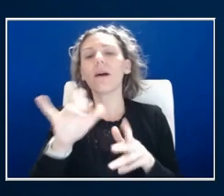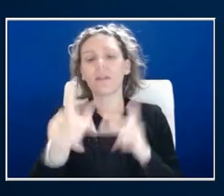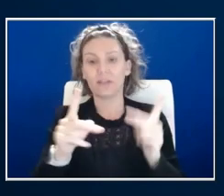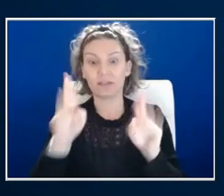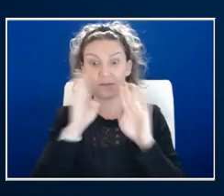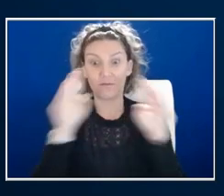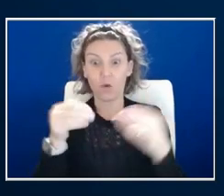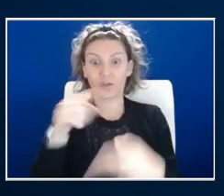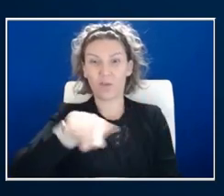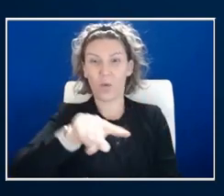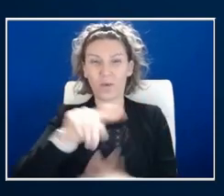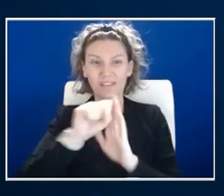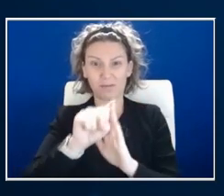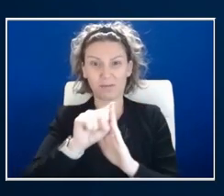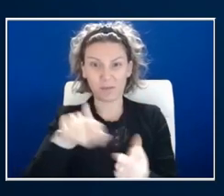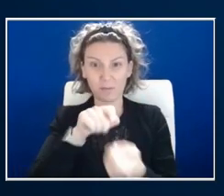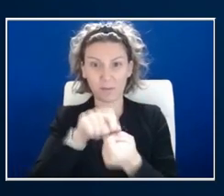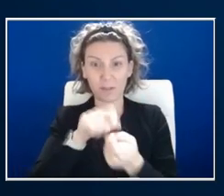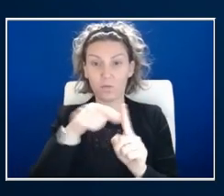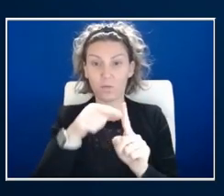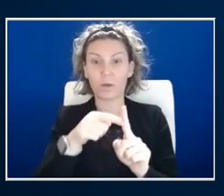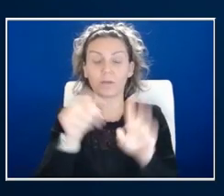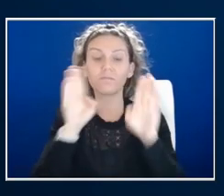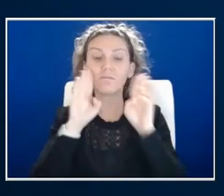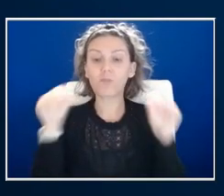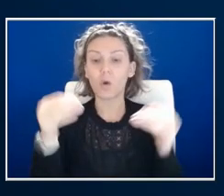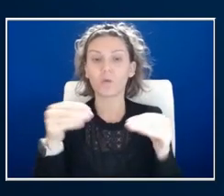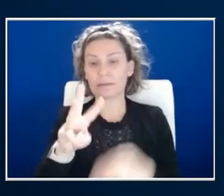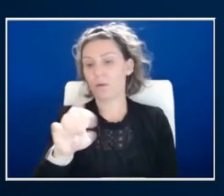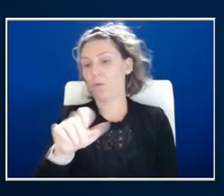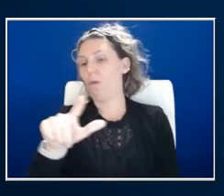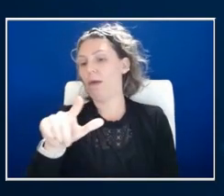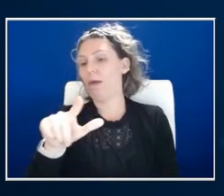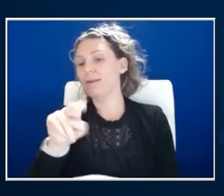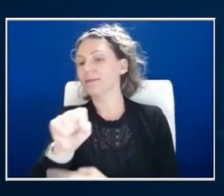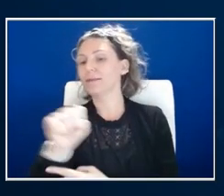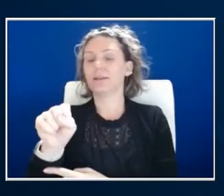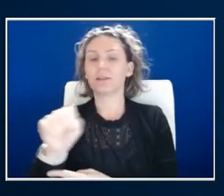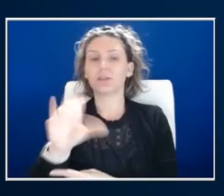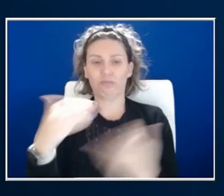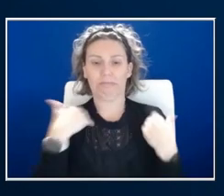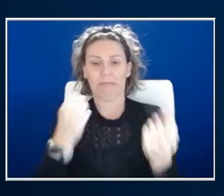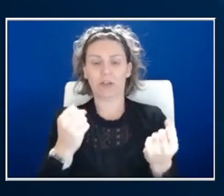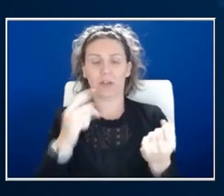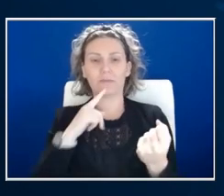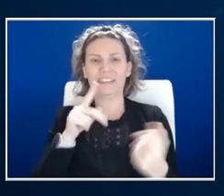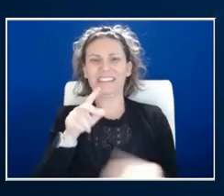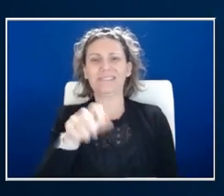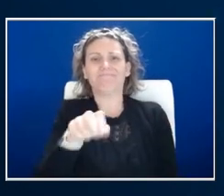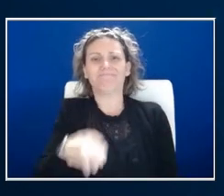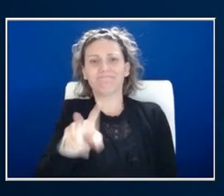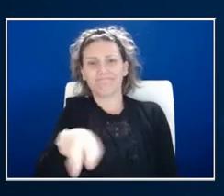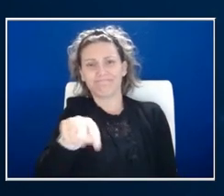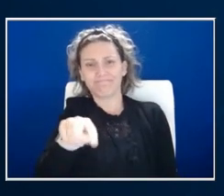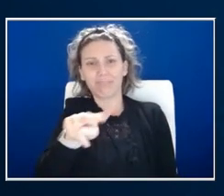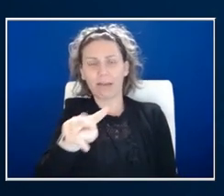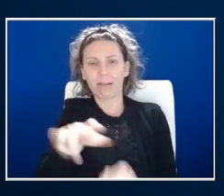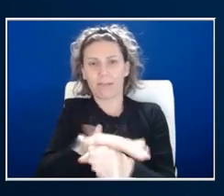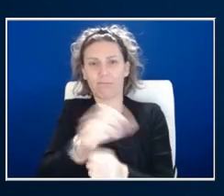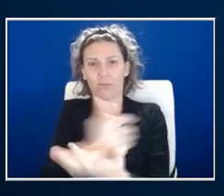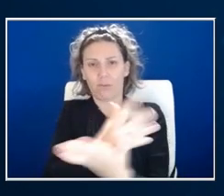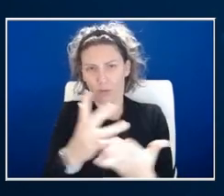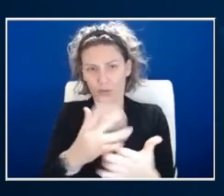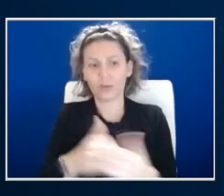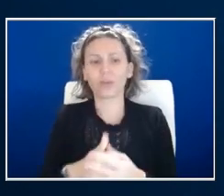symptoms. When we're really focusing on wellness, it's a good opportunity to step back and make sure that we cover everything. So by missing